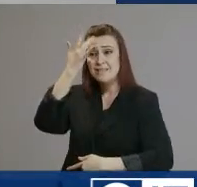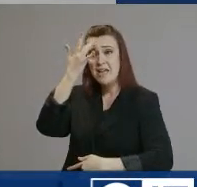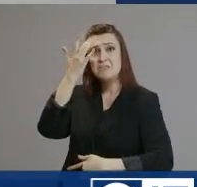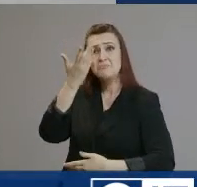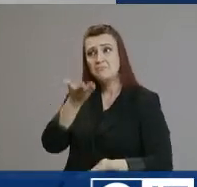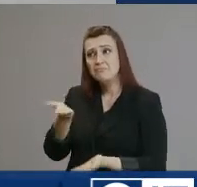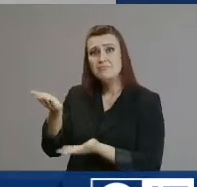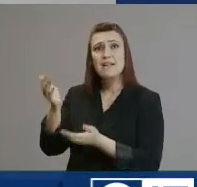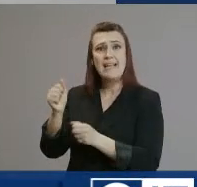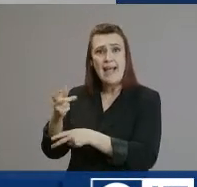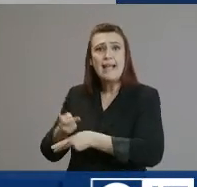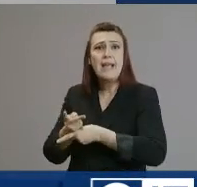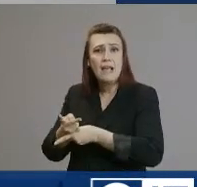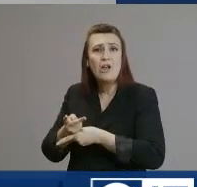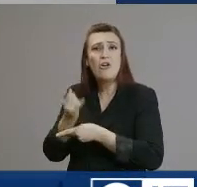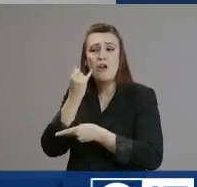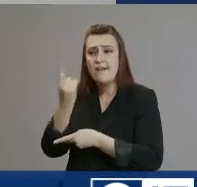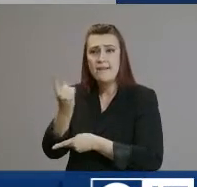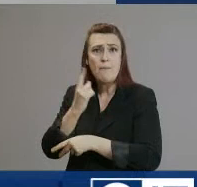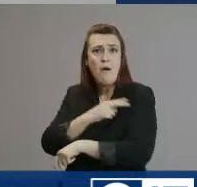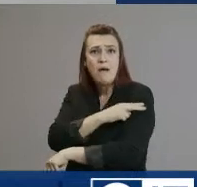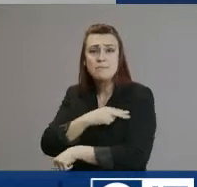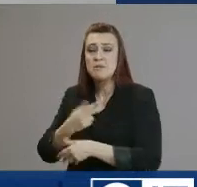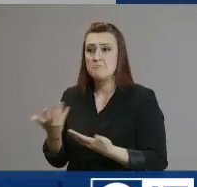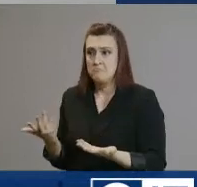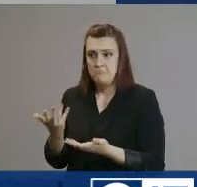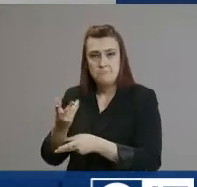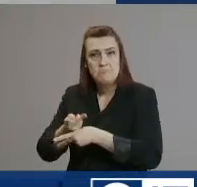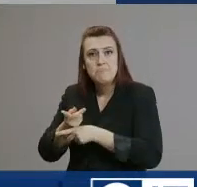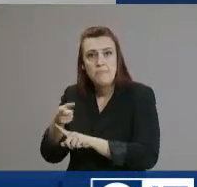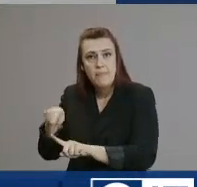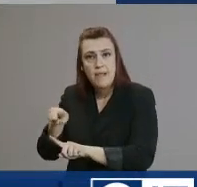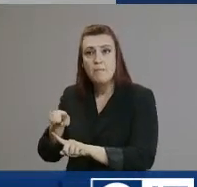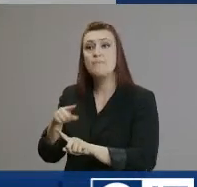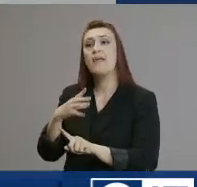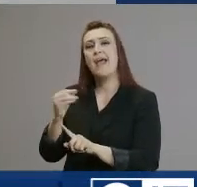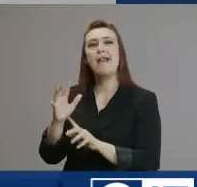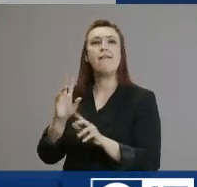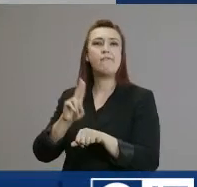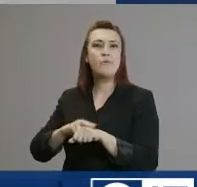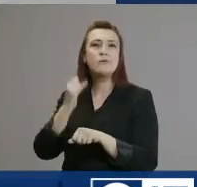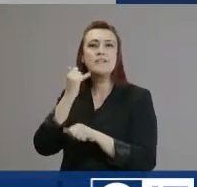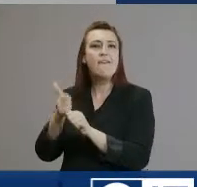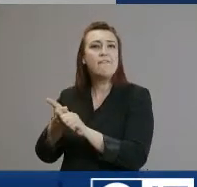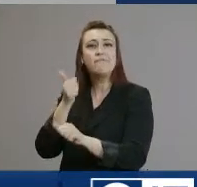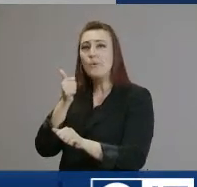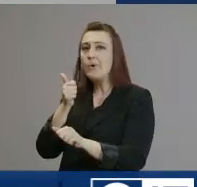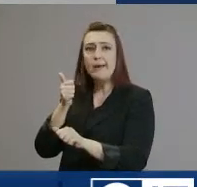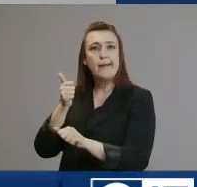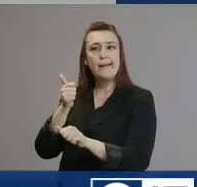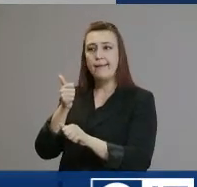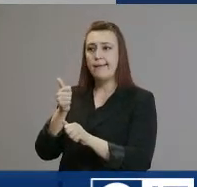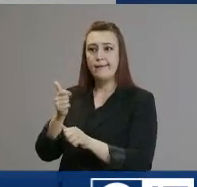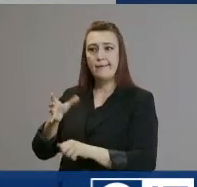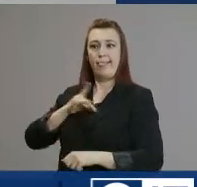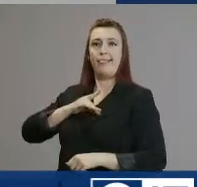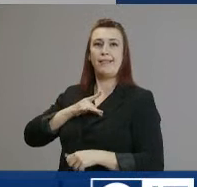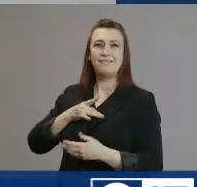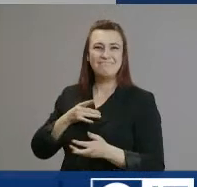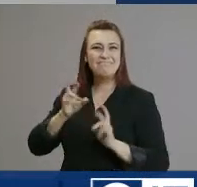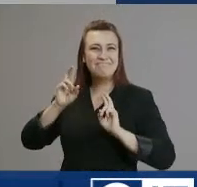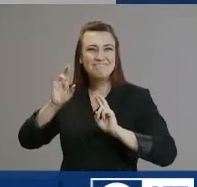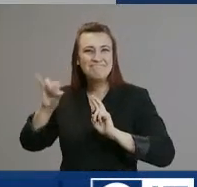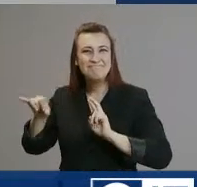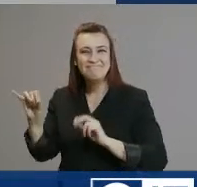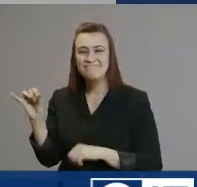possible, where someone can avoid the contraction of COVID-19. We want that as well. That's why